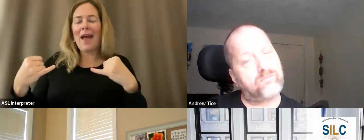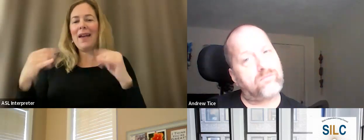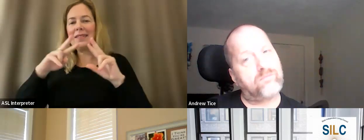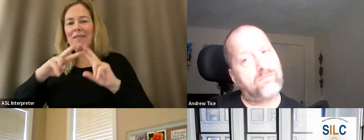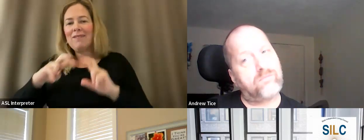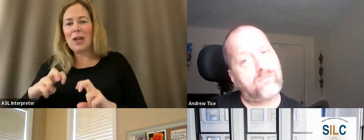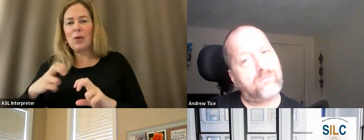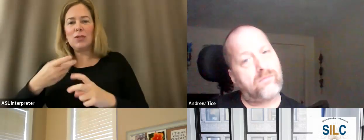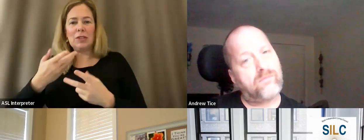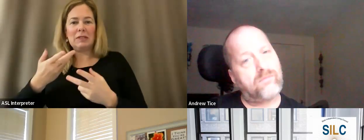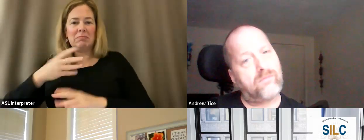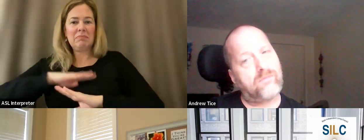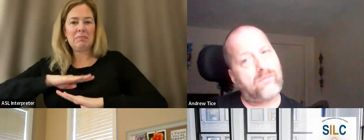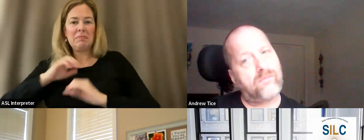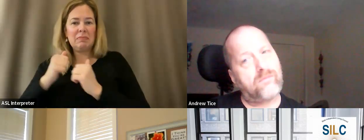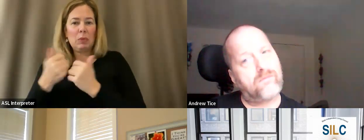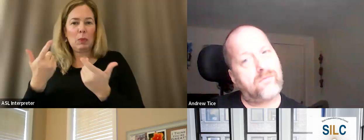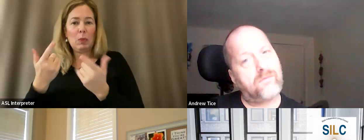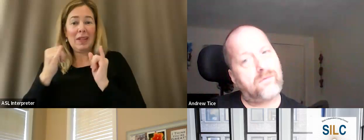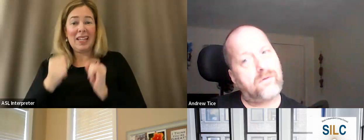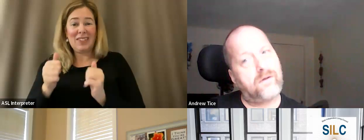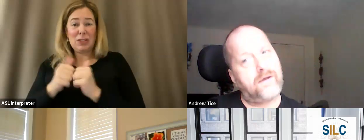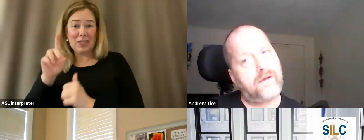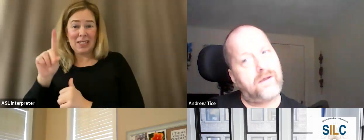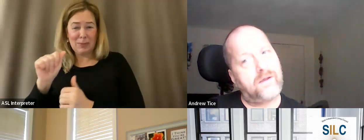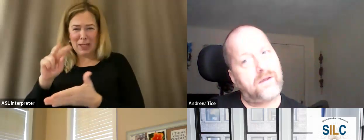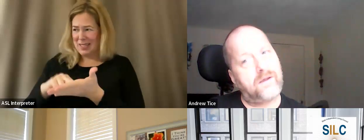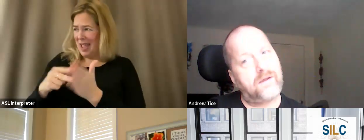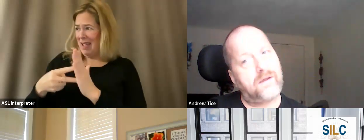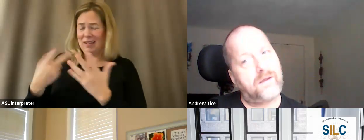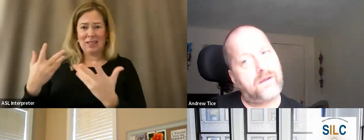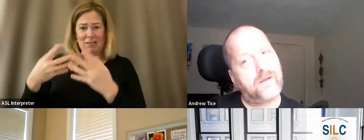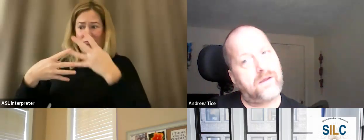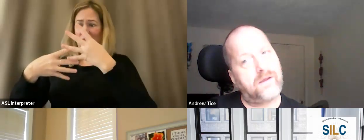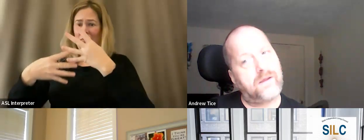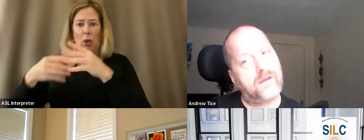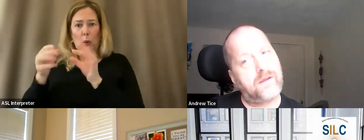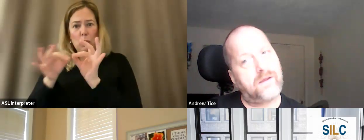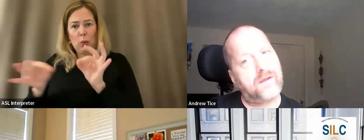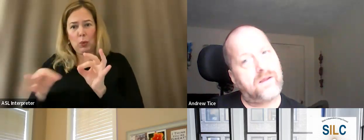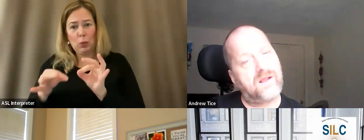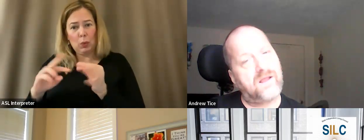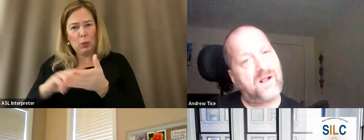individuals with disabilities. Wow, that's a mouthful, right? What does that mean? Next slide.